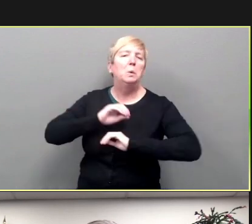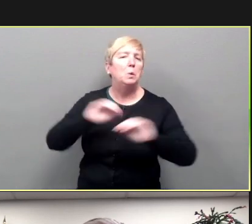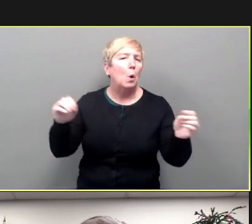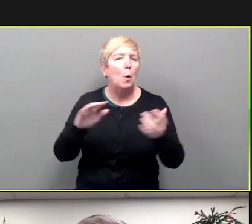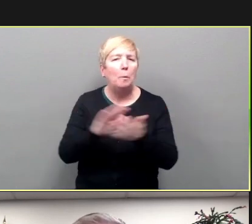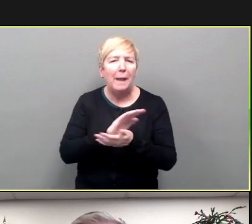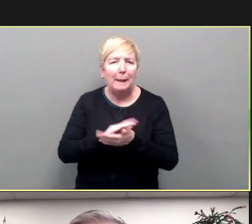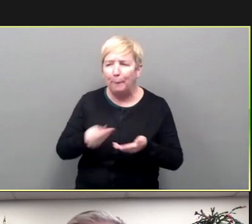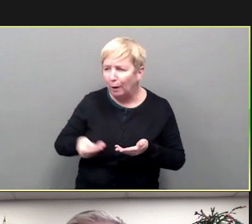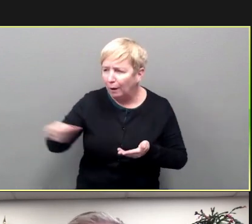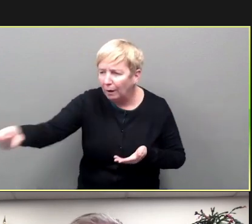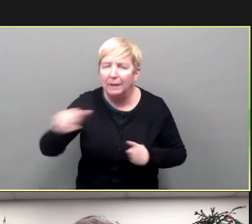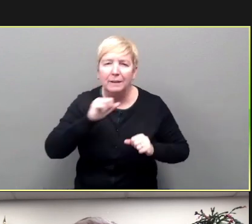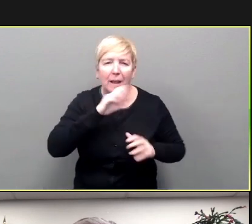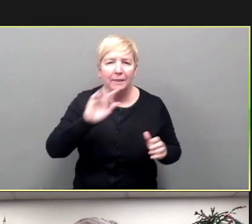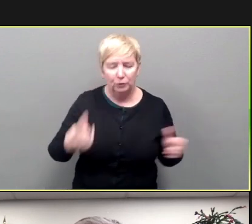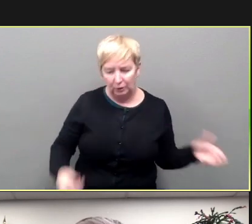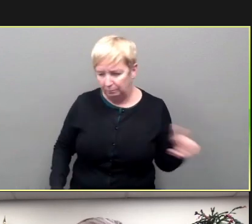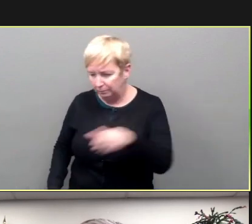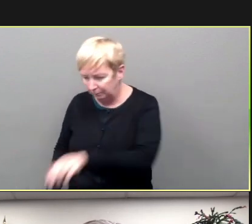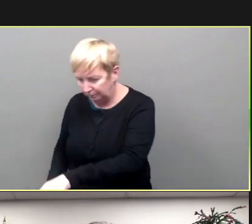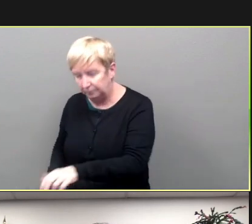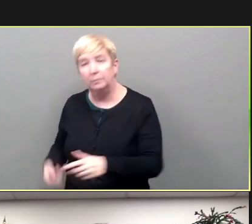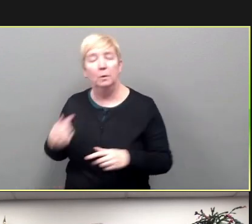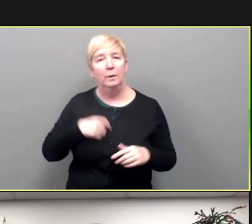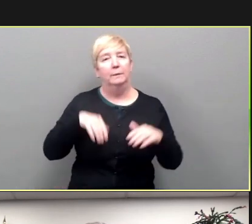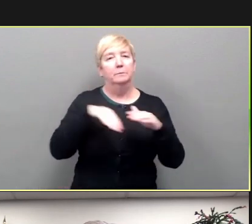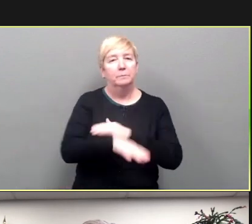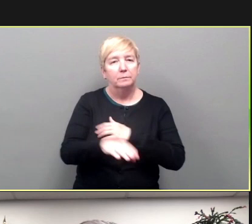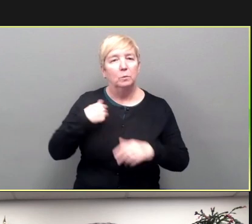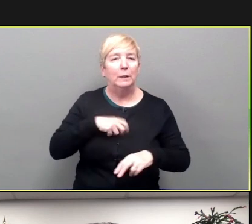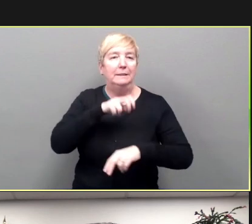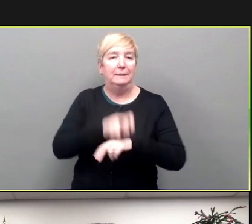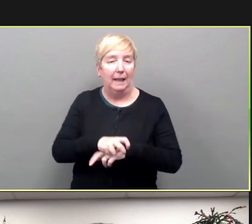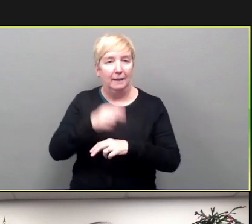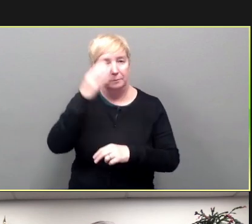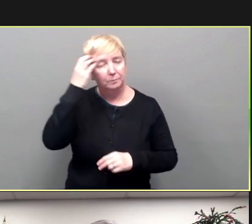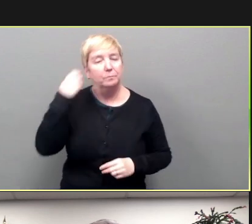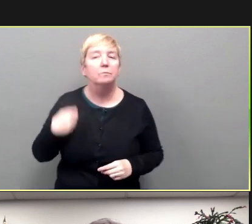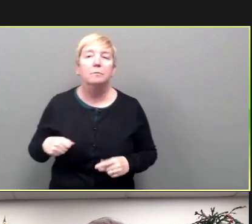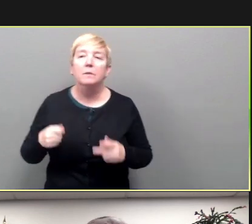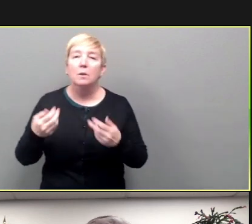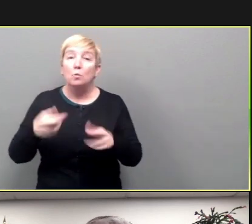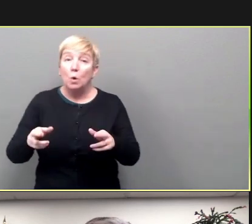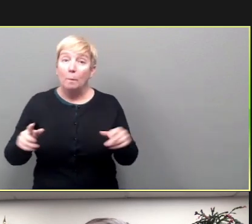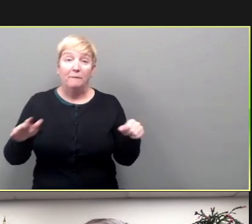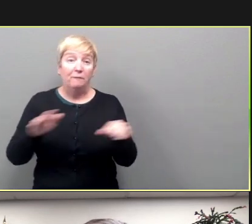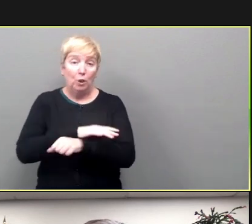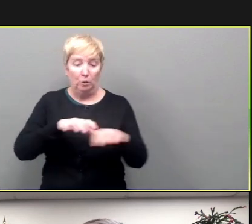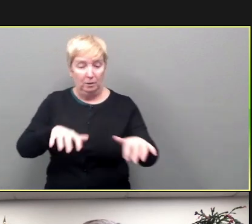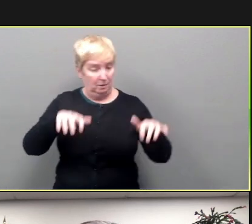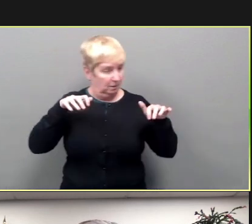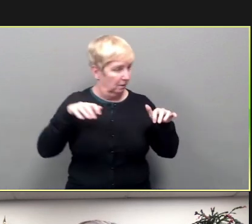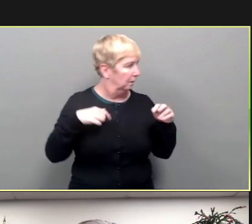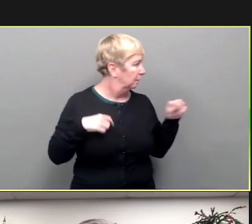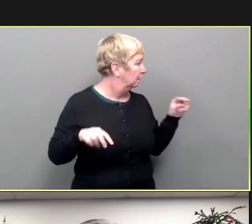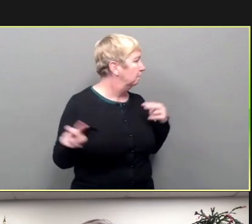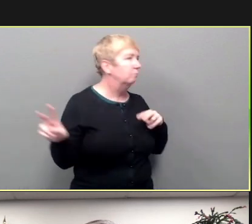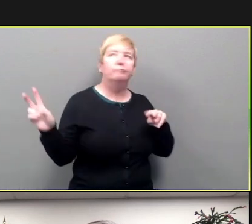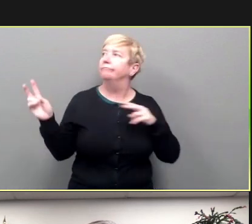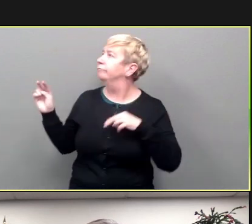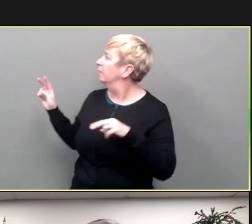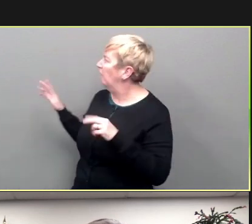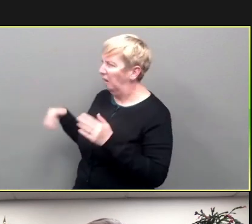or anything like that. We went to our seats. The auditorium was full. Everyone was masked, and there were repeated